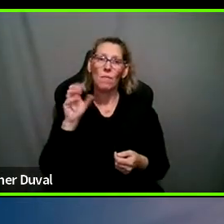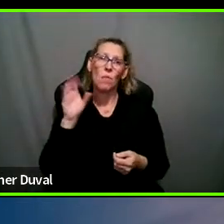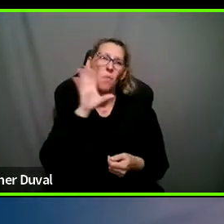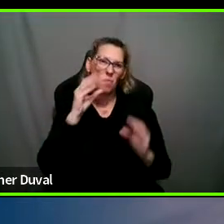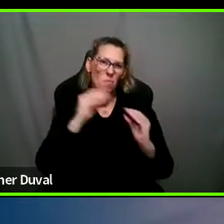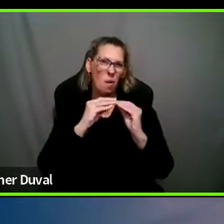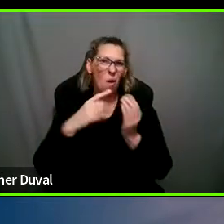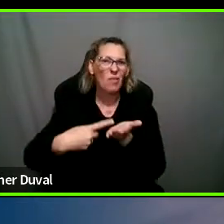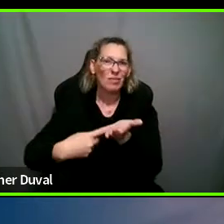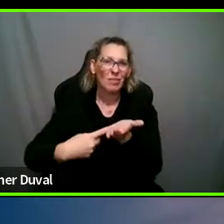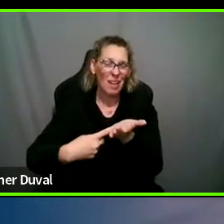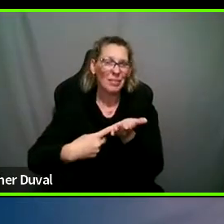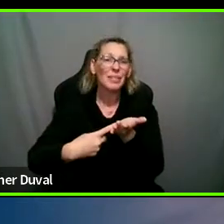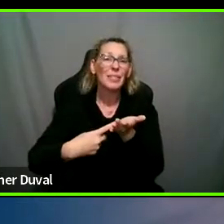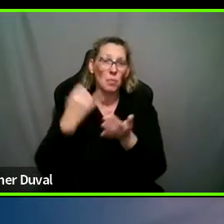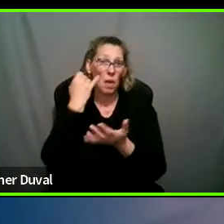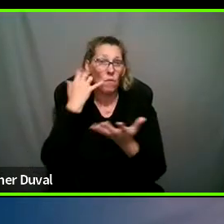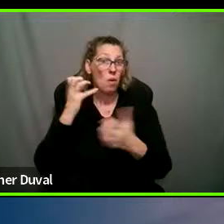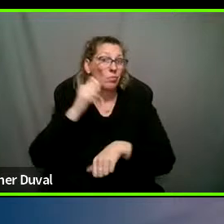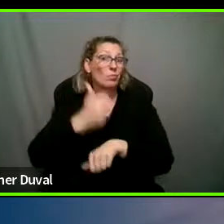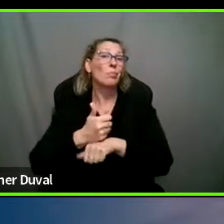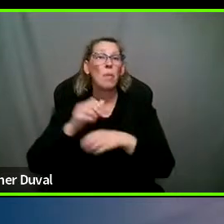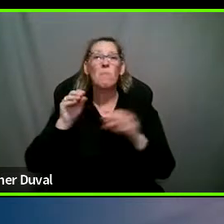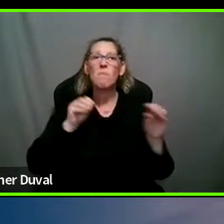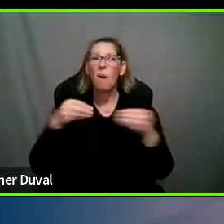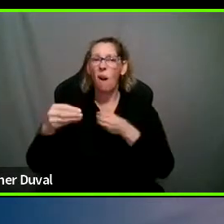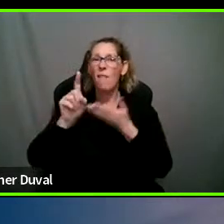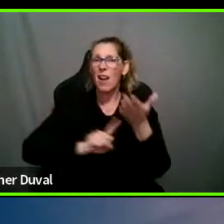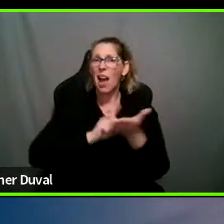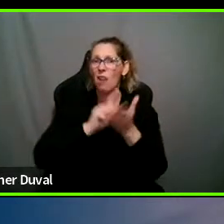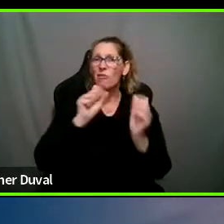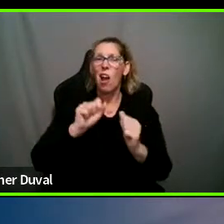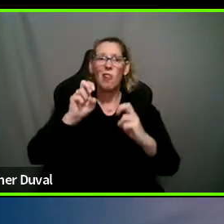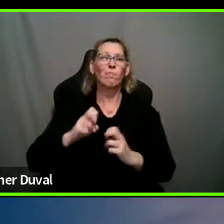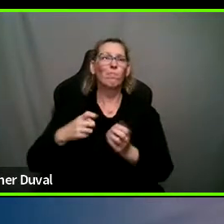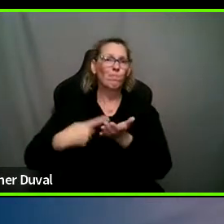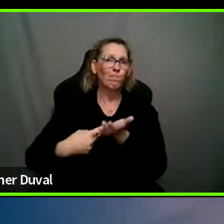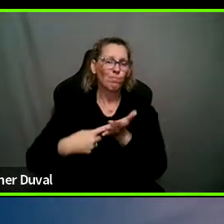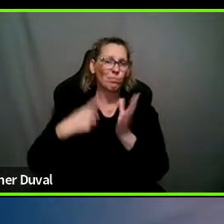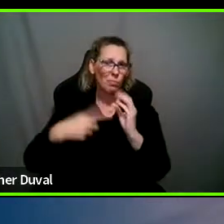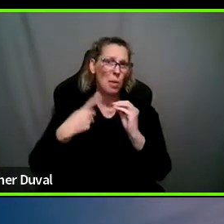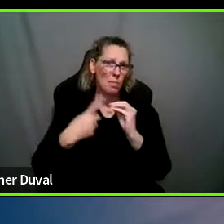discussions if you want to have set up the office hours for the specific location.